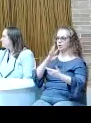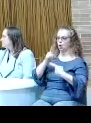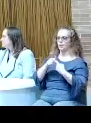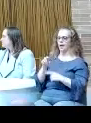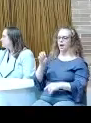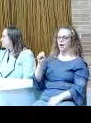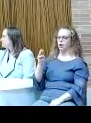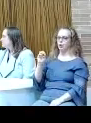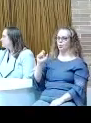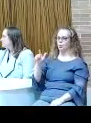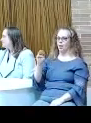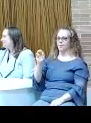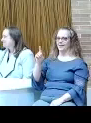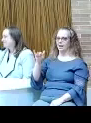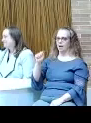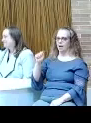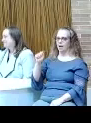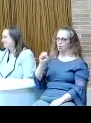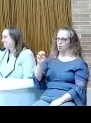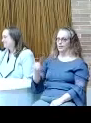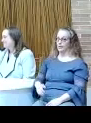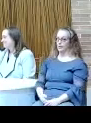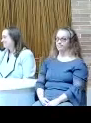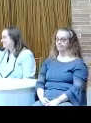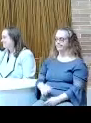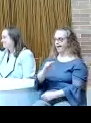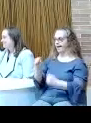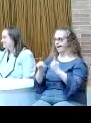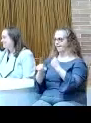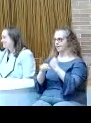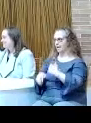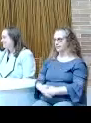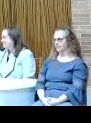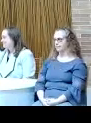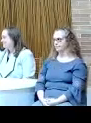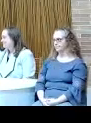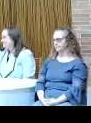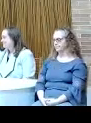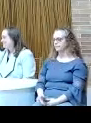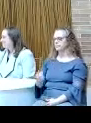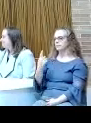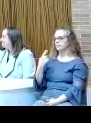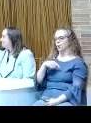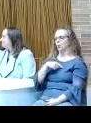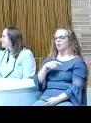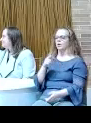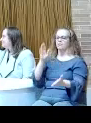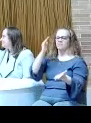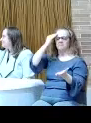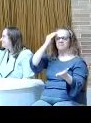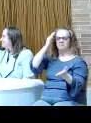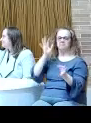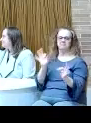media and advertising we as Realtors we have gotten this down we're on